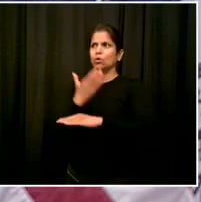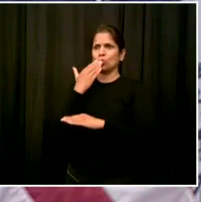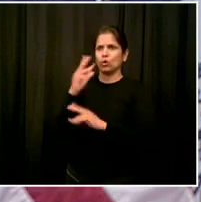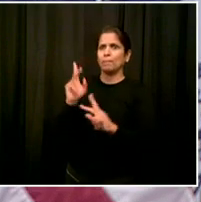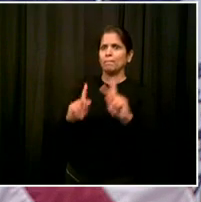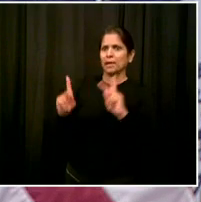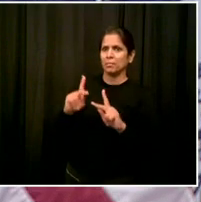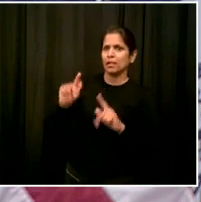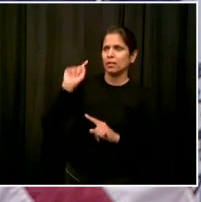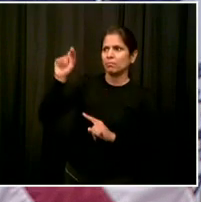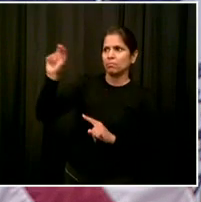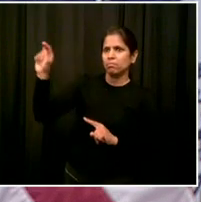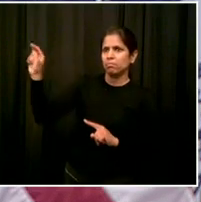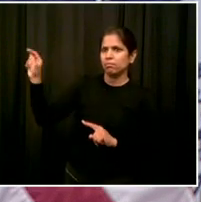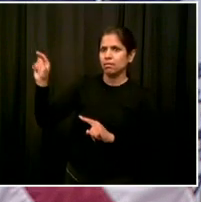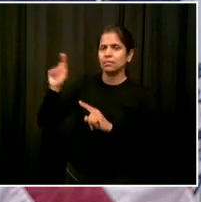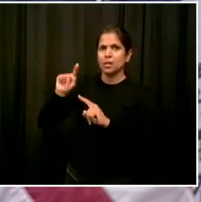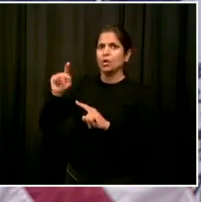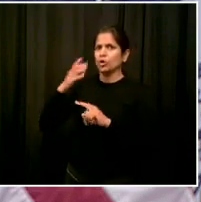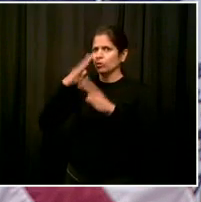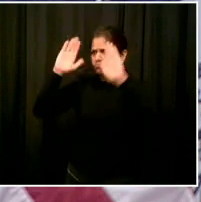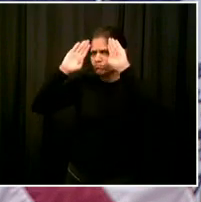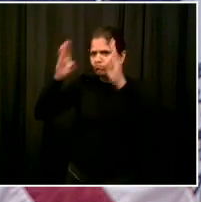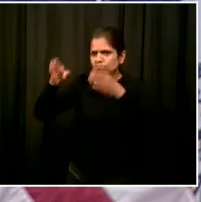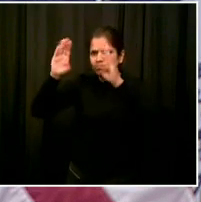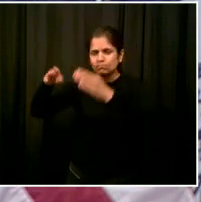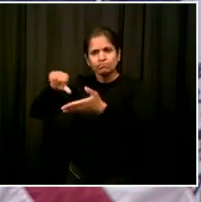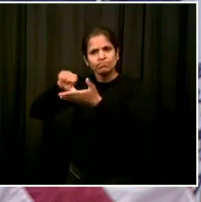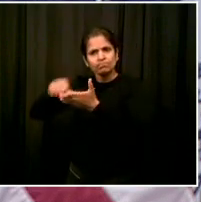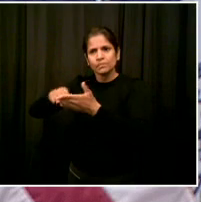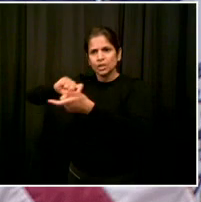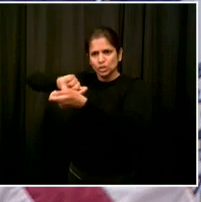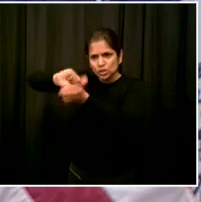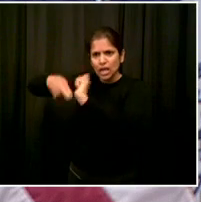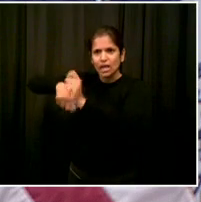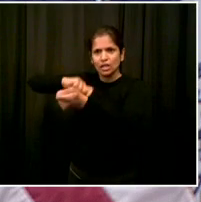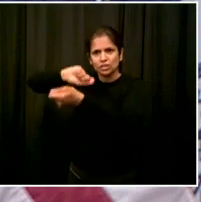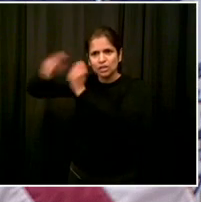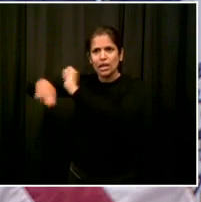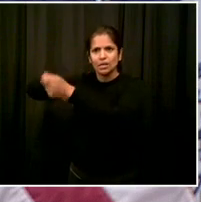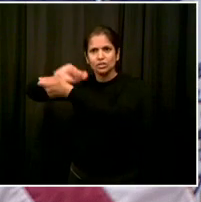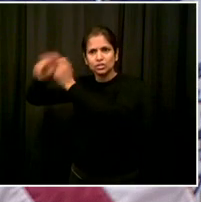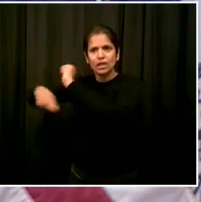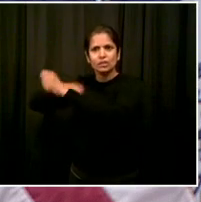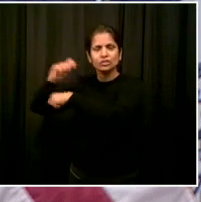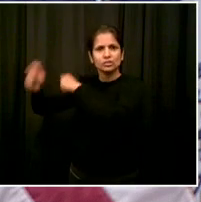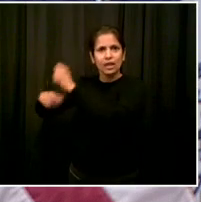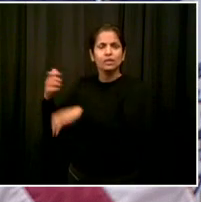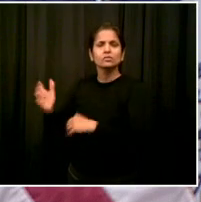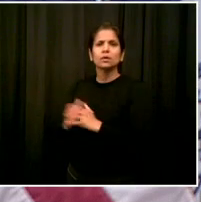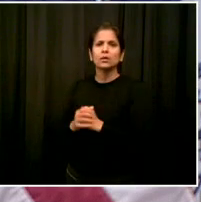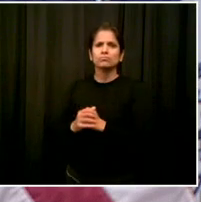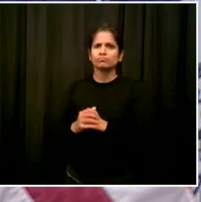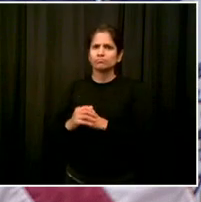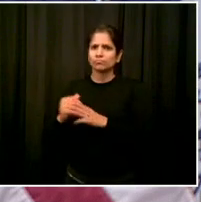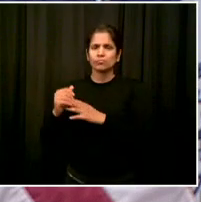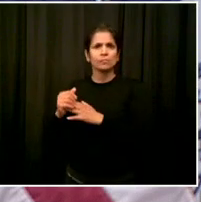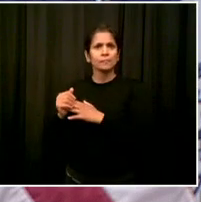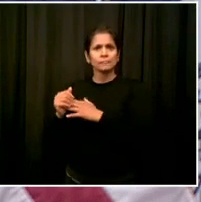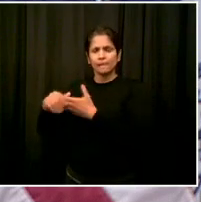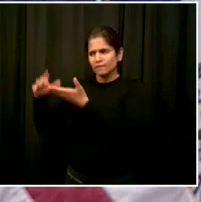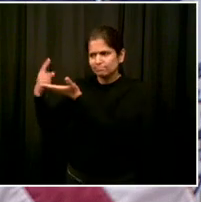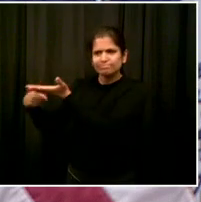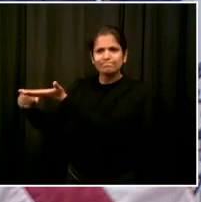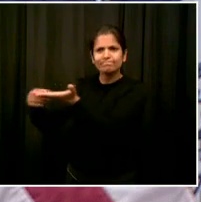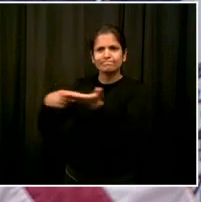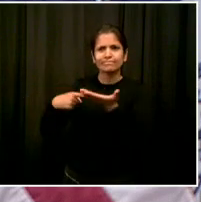most reform-minded leadership I've ever seen. They are constantly changing the organization. They know a lot more change has to happen. I